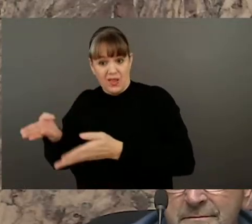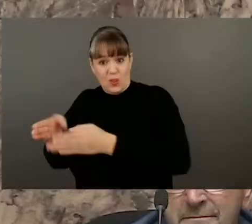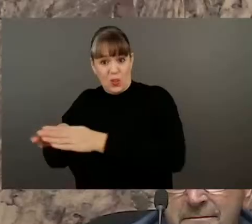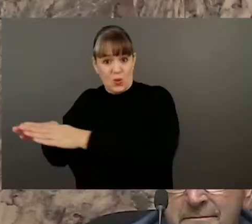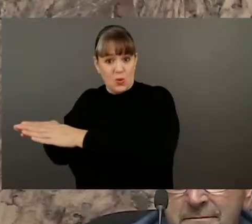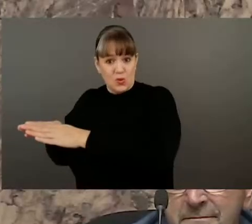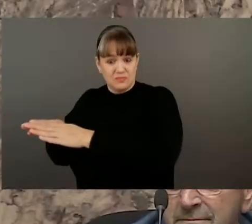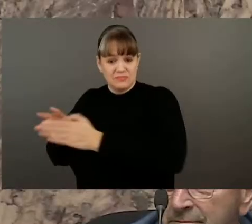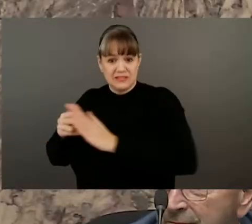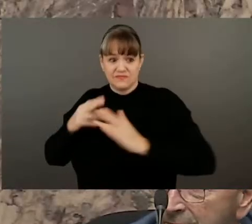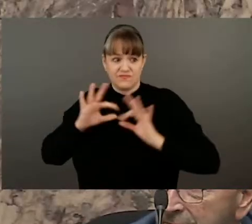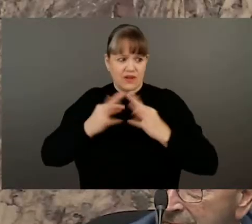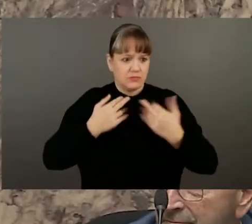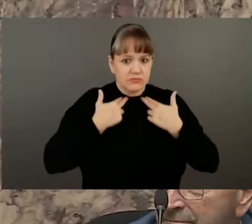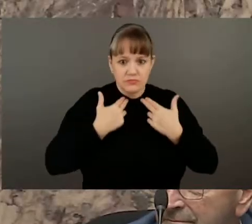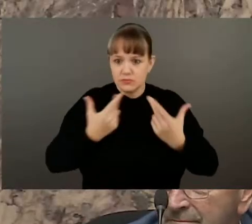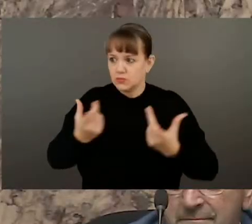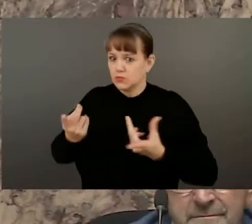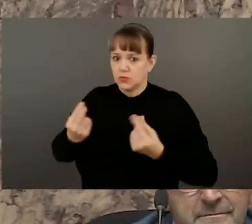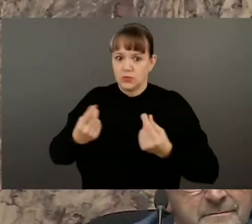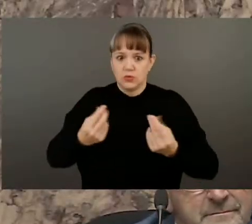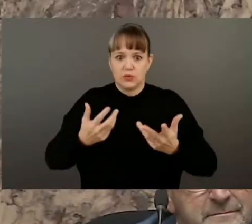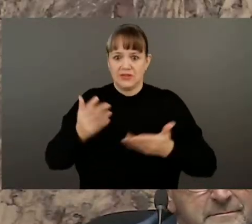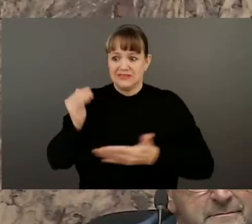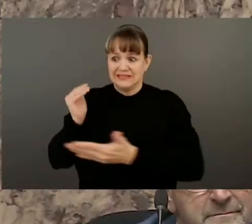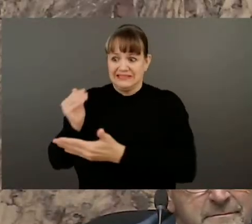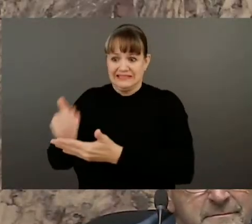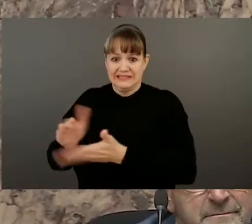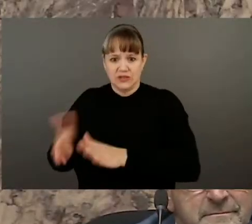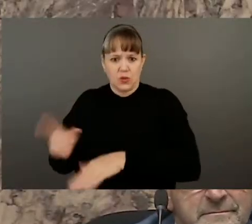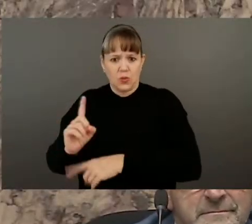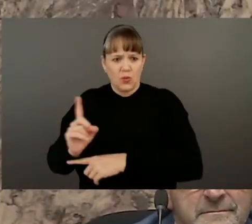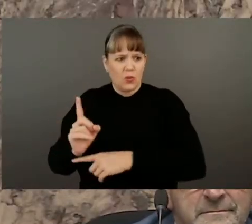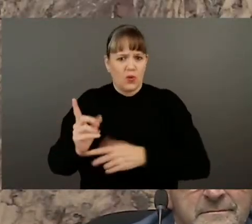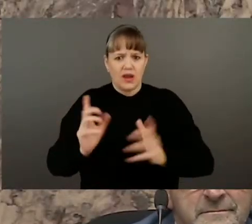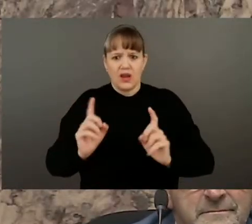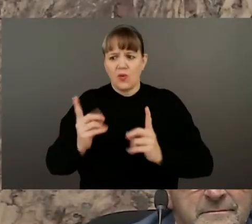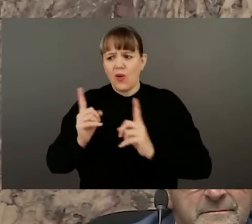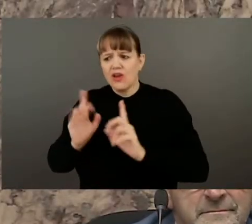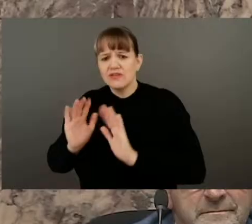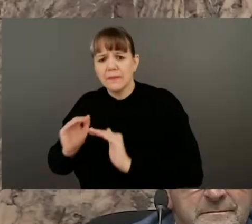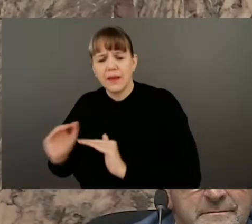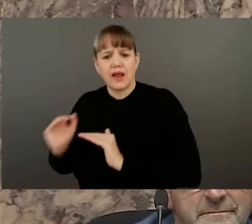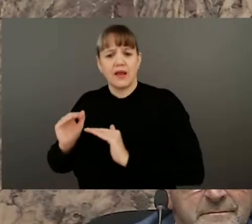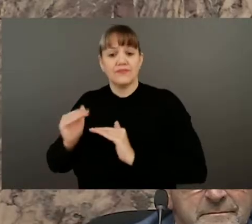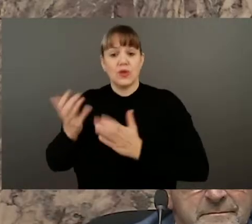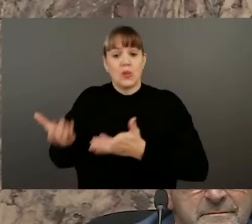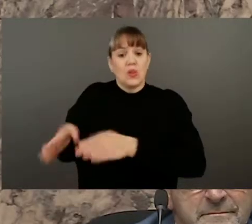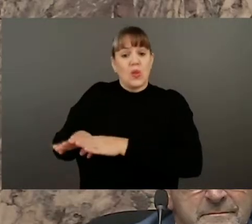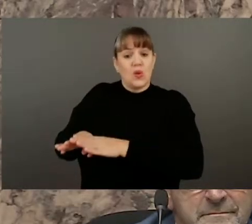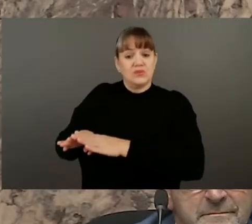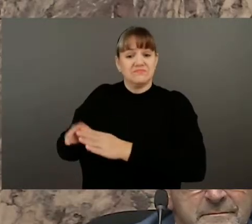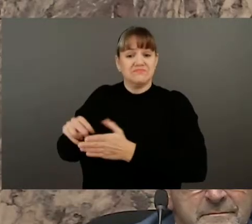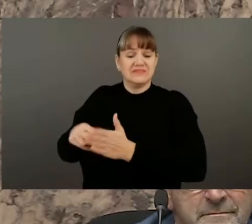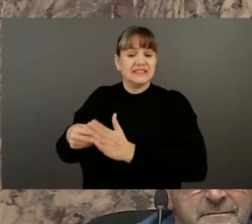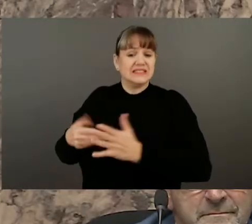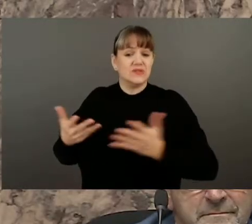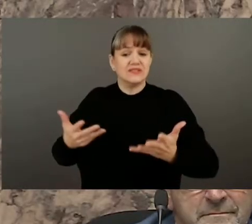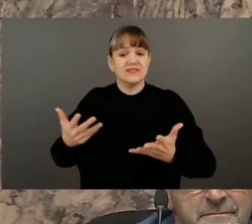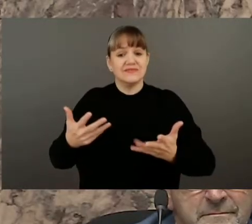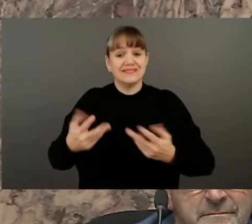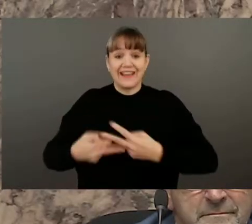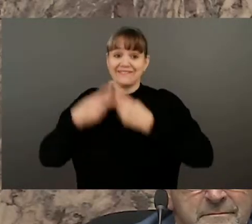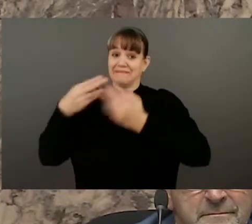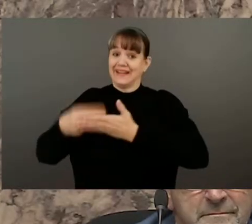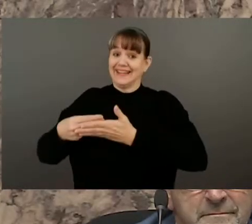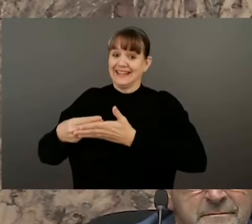into distant systems, something vital is lost. Not efficiency, but humanity. Today, I want to recognize the members of the